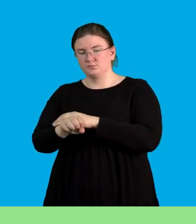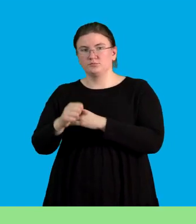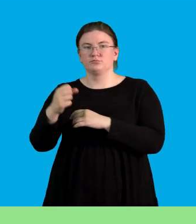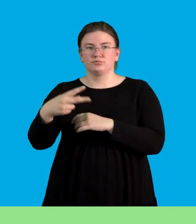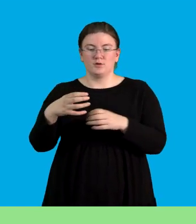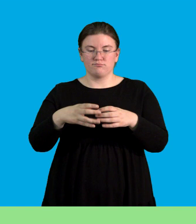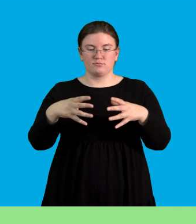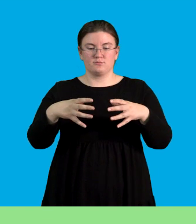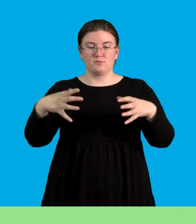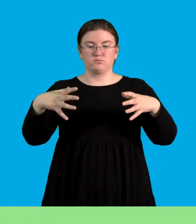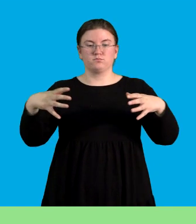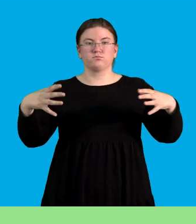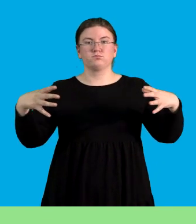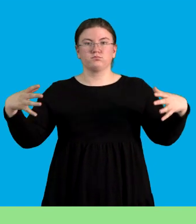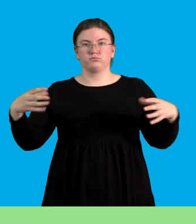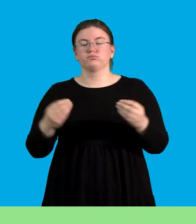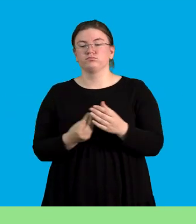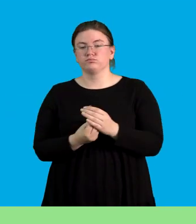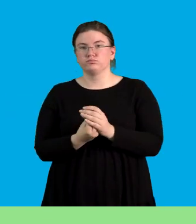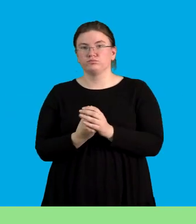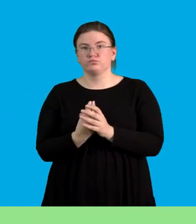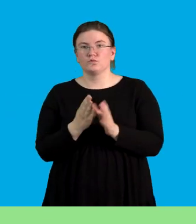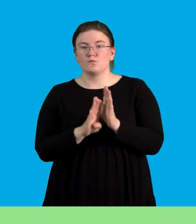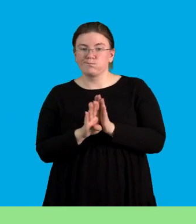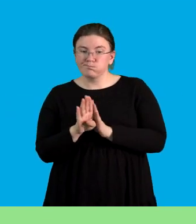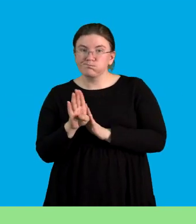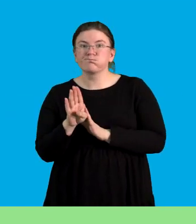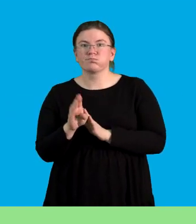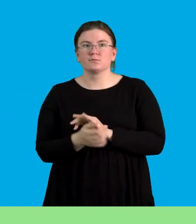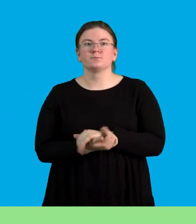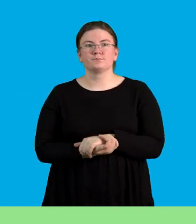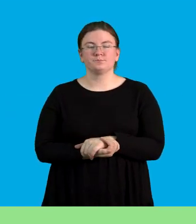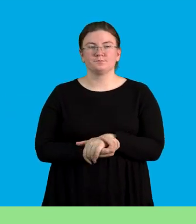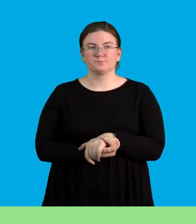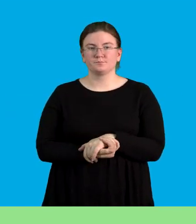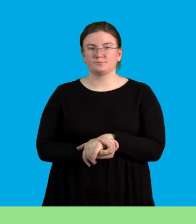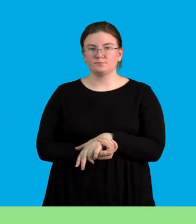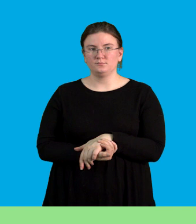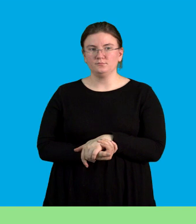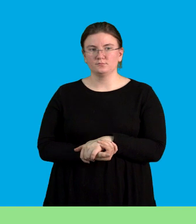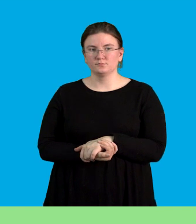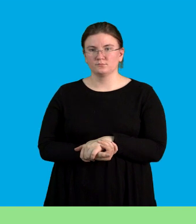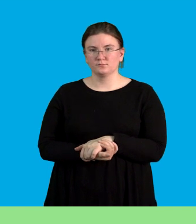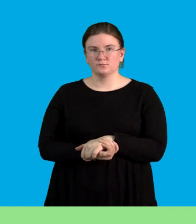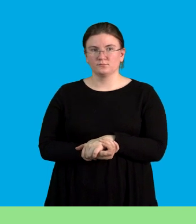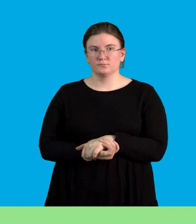able to replicate and grow and also reproduce.